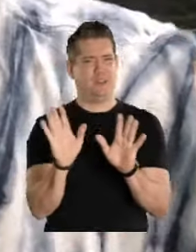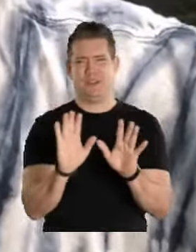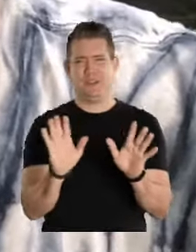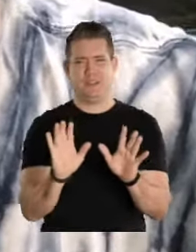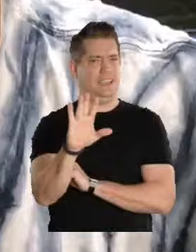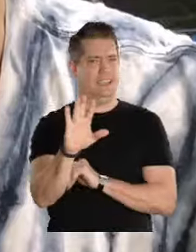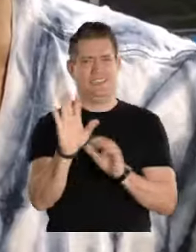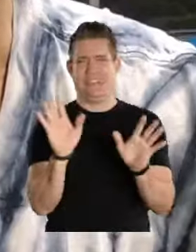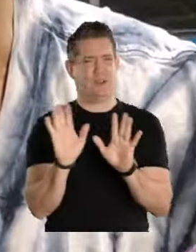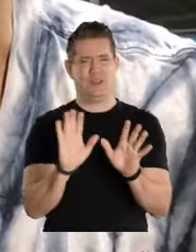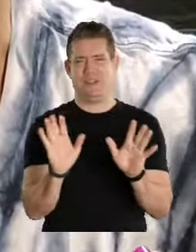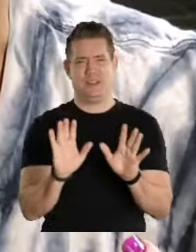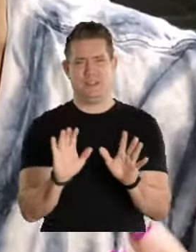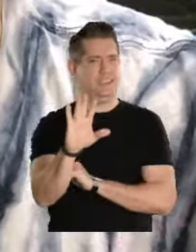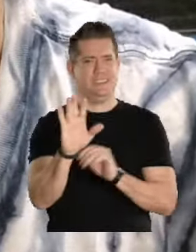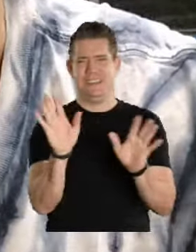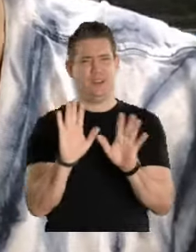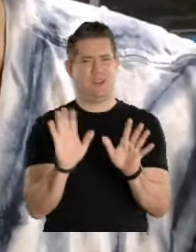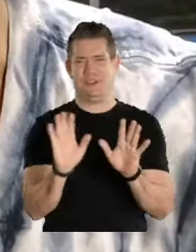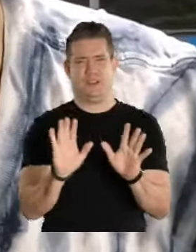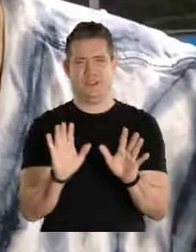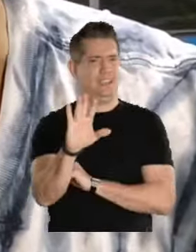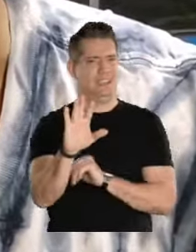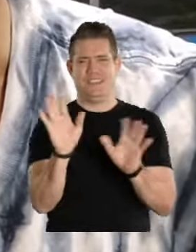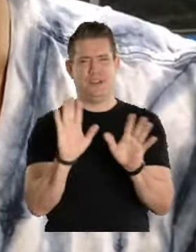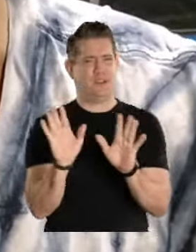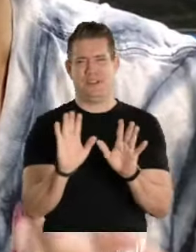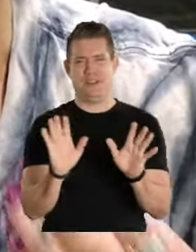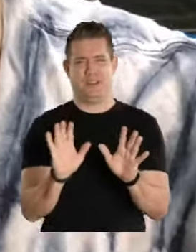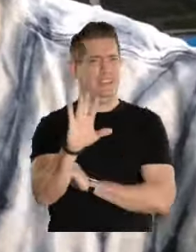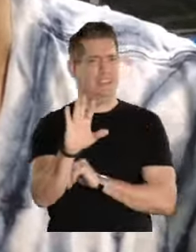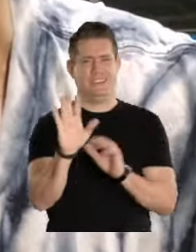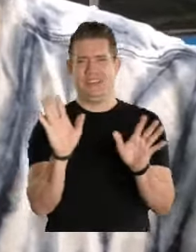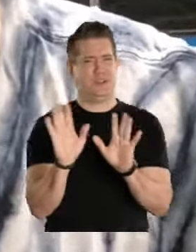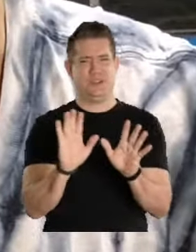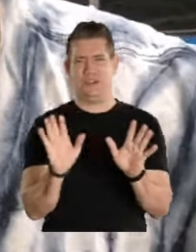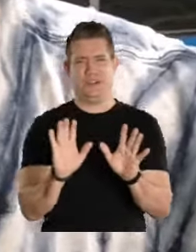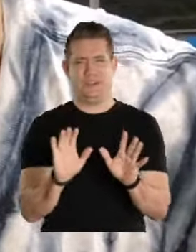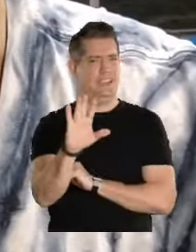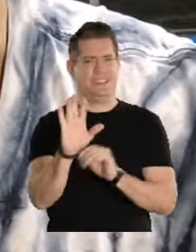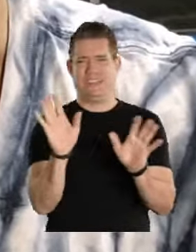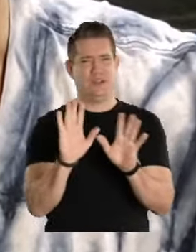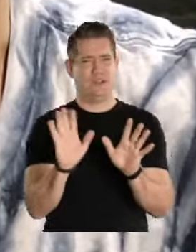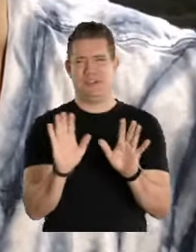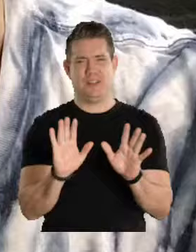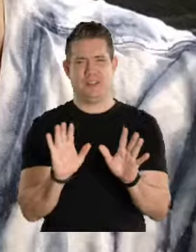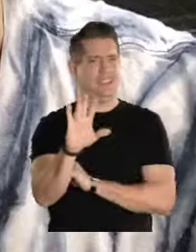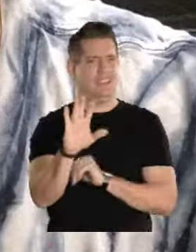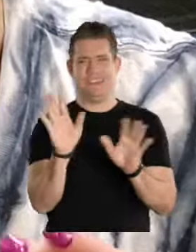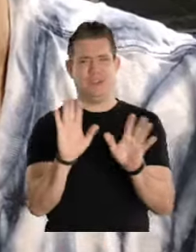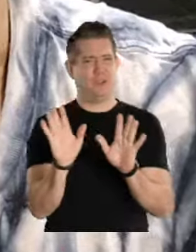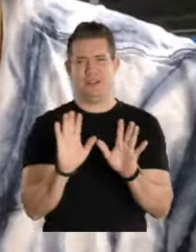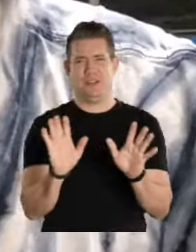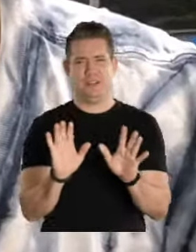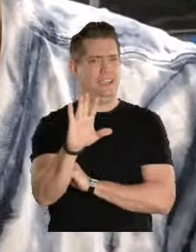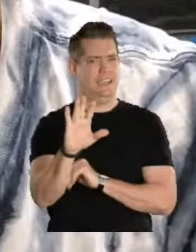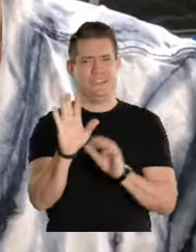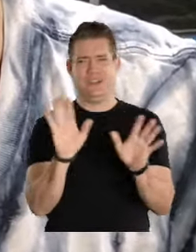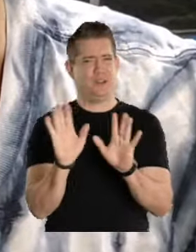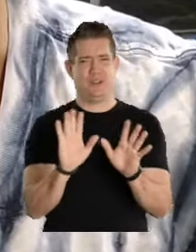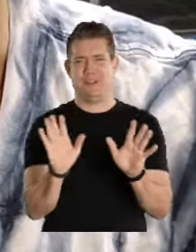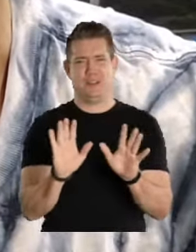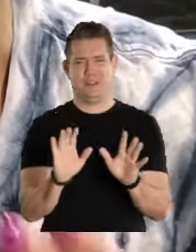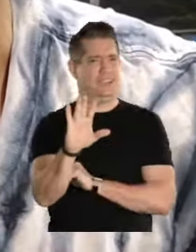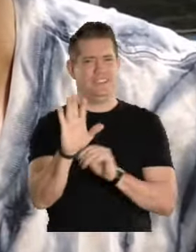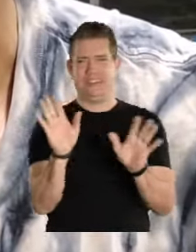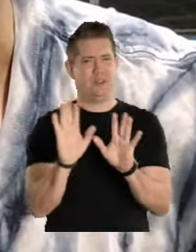know, all exercise is totally preventative, right? And we're being proactive in our health. Again, if we don't use it, we lose it.